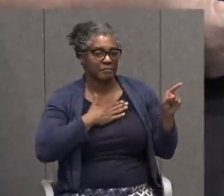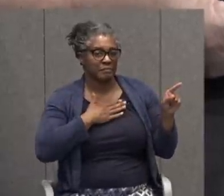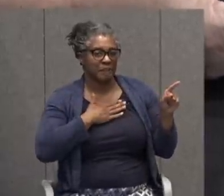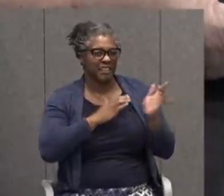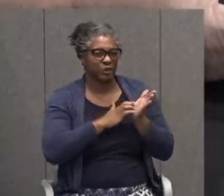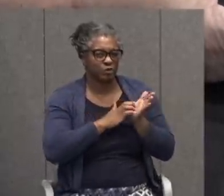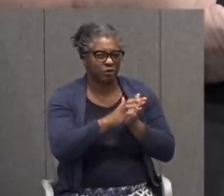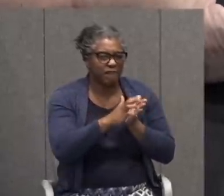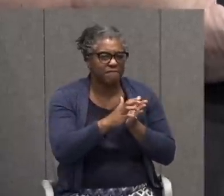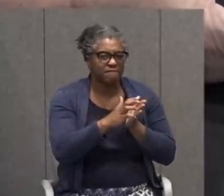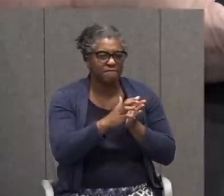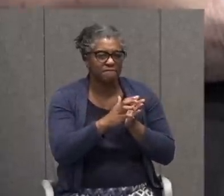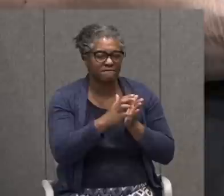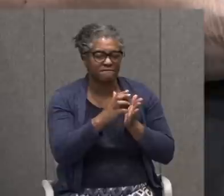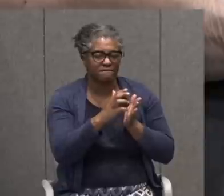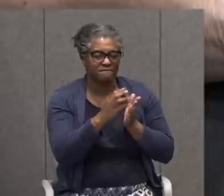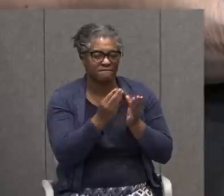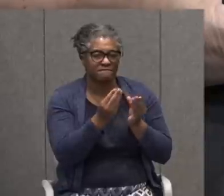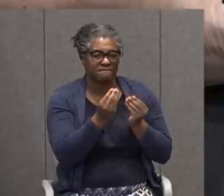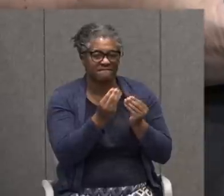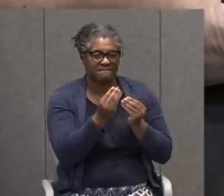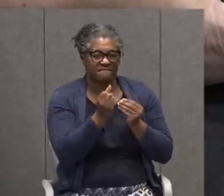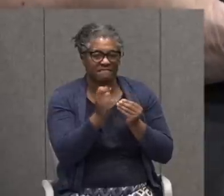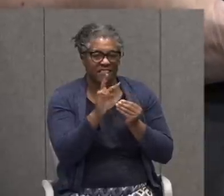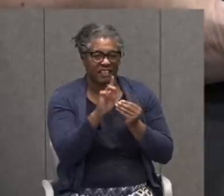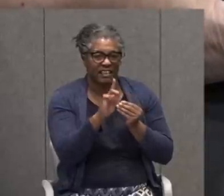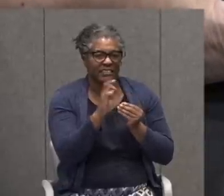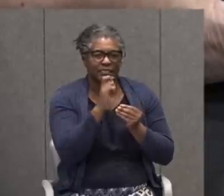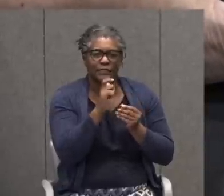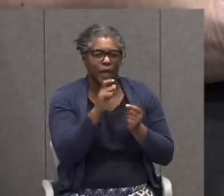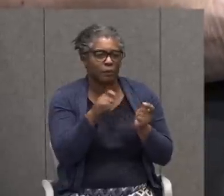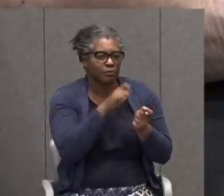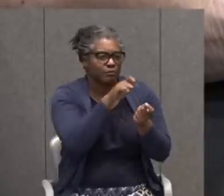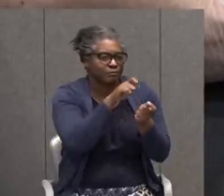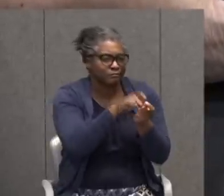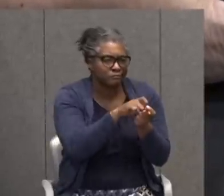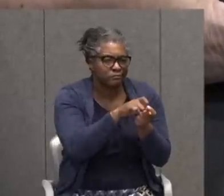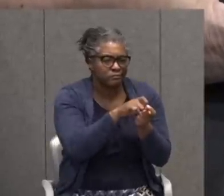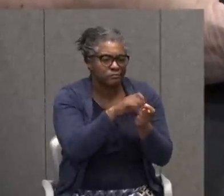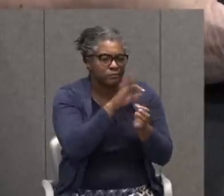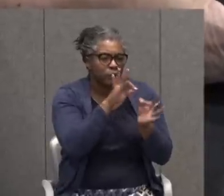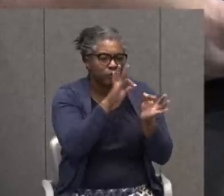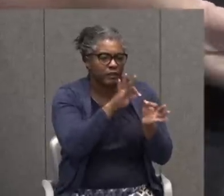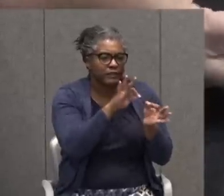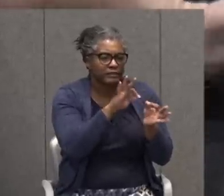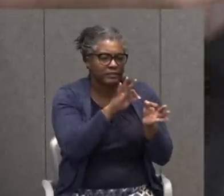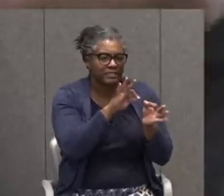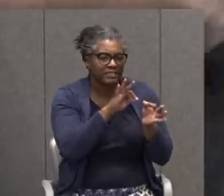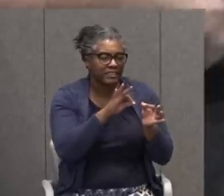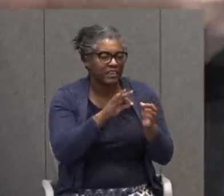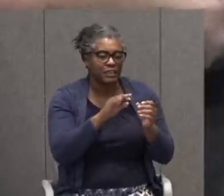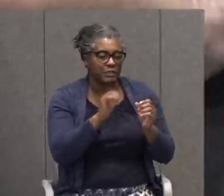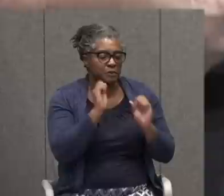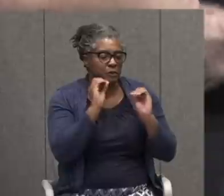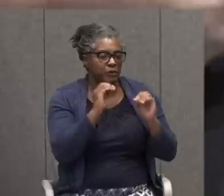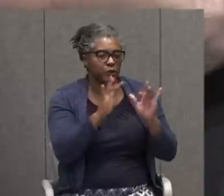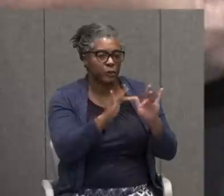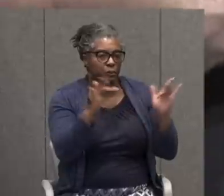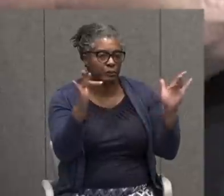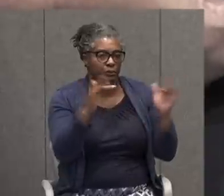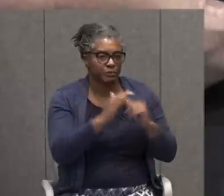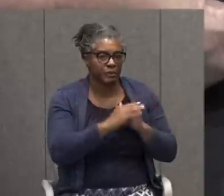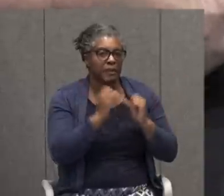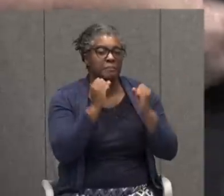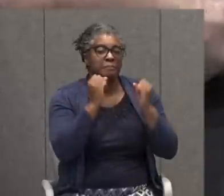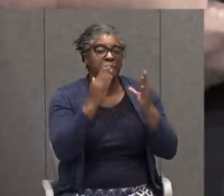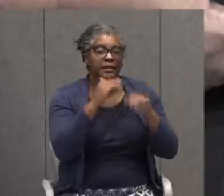and is not in perfect condition. It hasn't been polished or anything like that. So a lot of fossils just look like